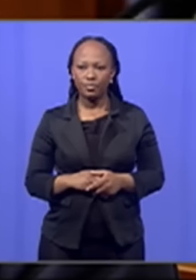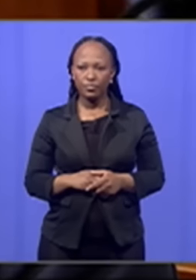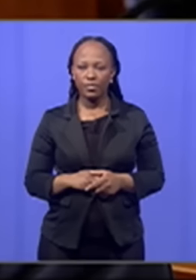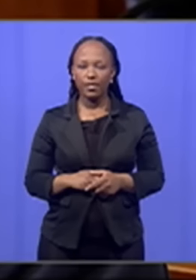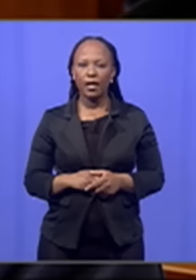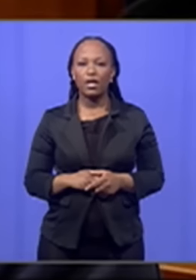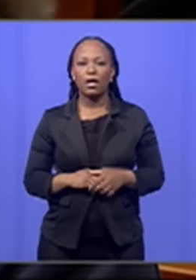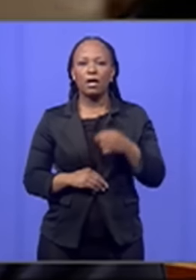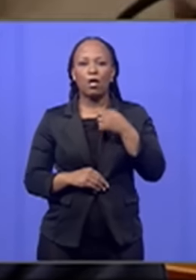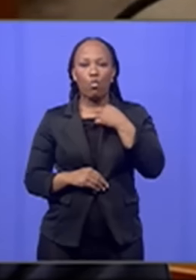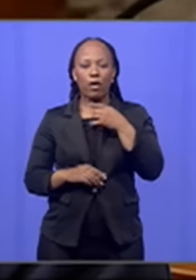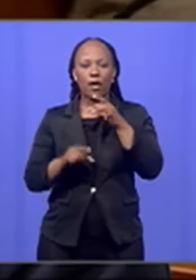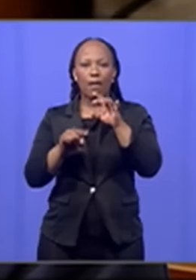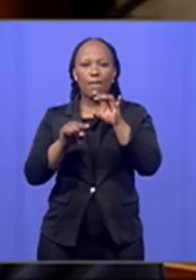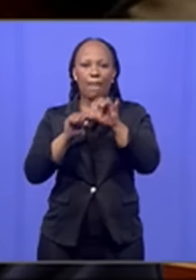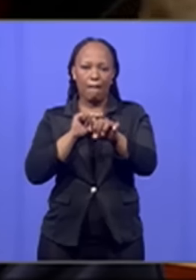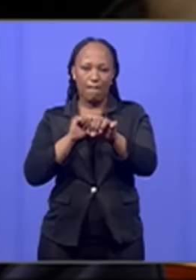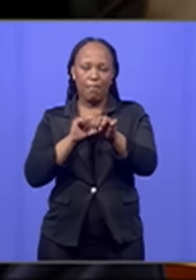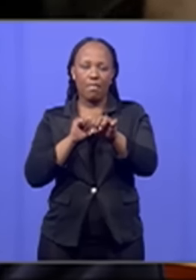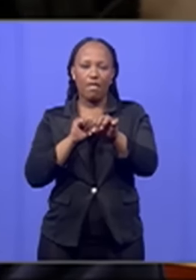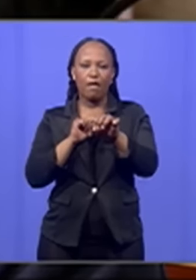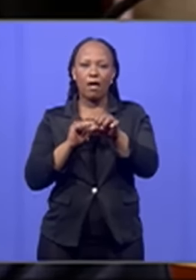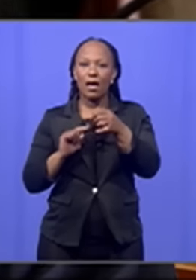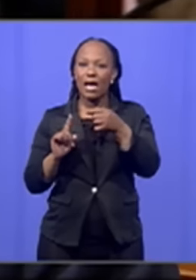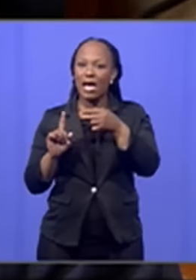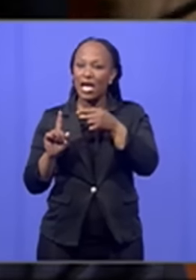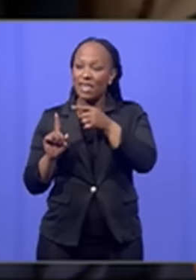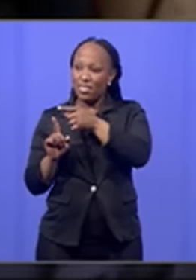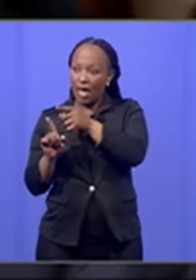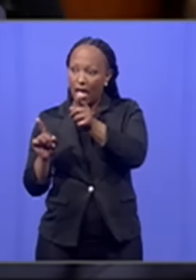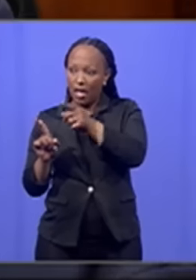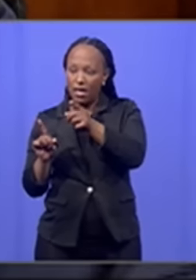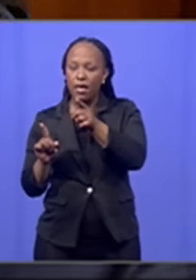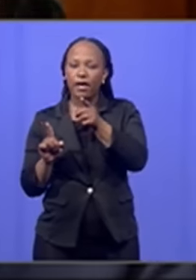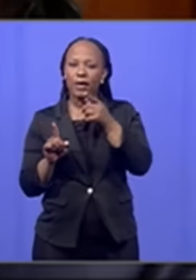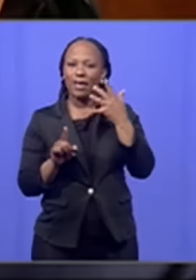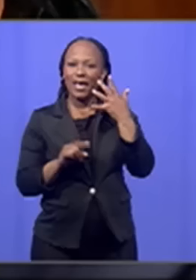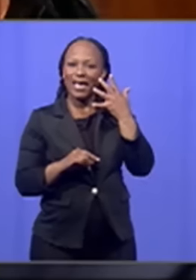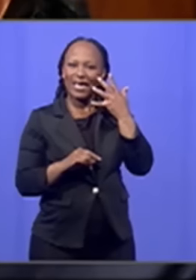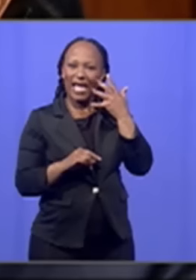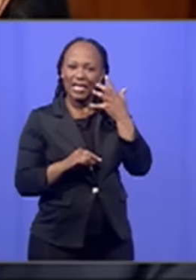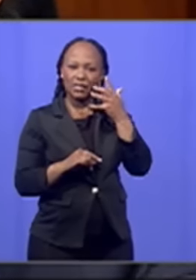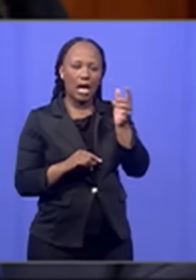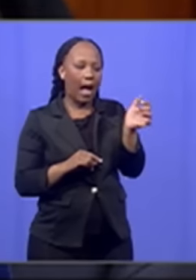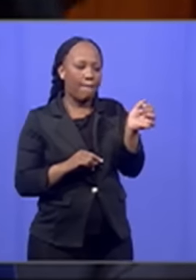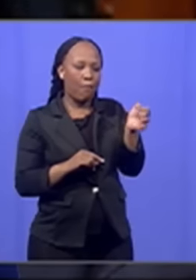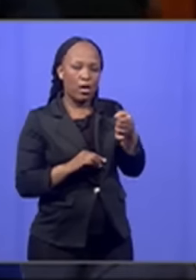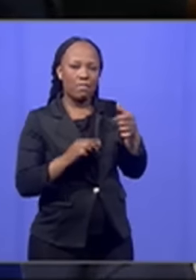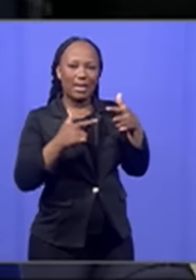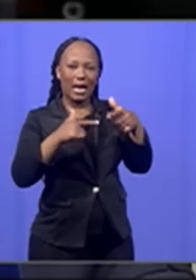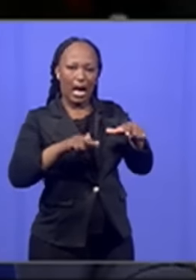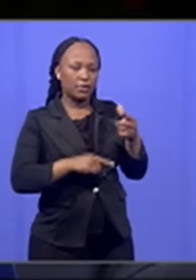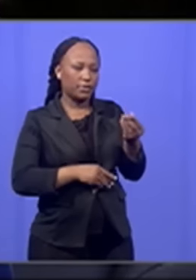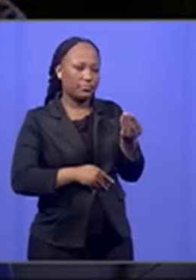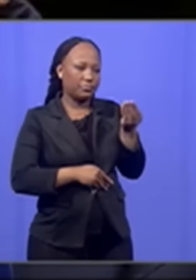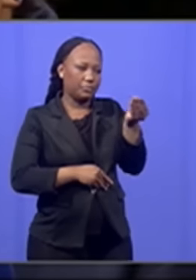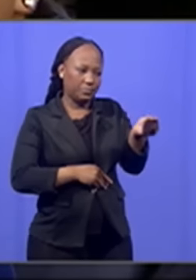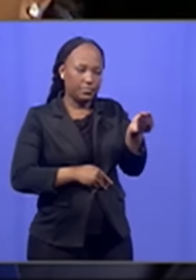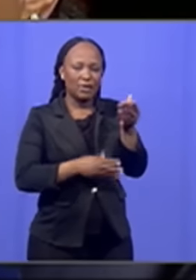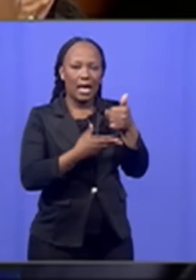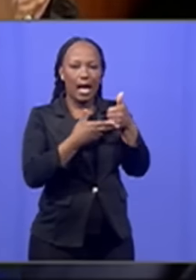We found that they also provided Khet Matlala with an appointment card, which would assist